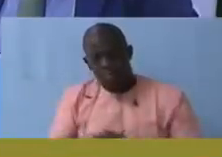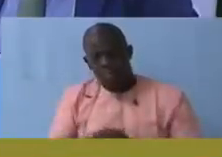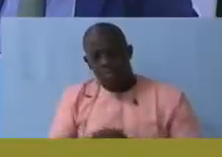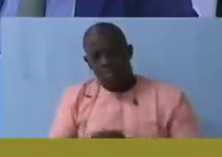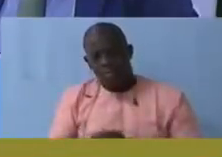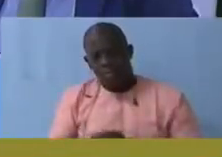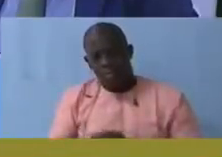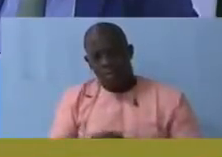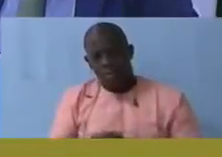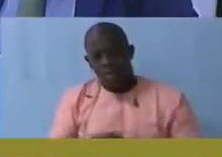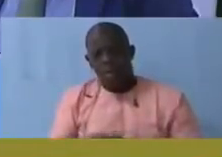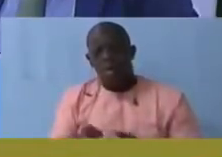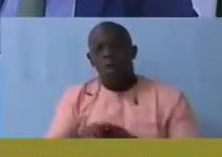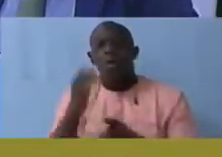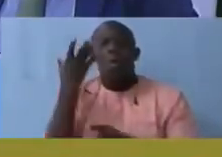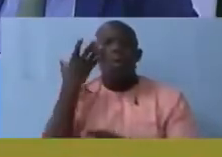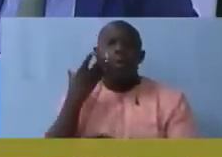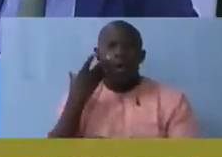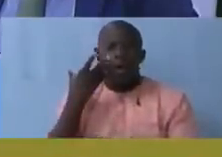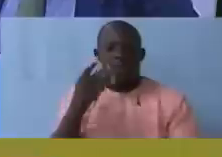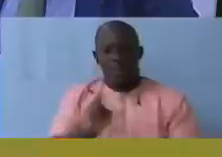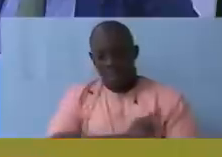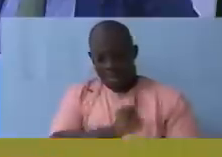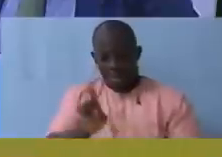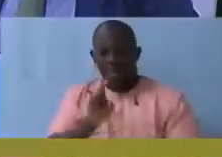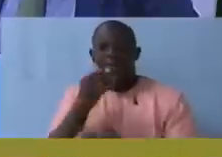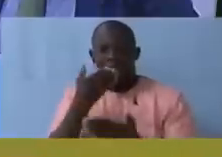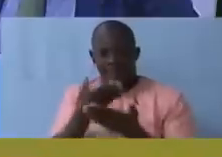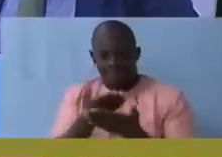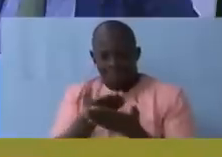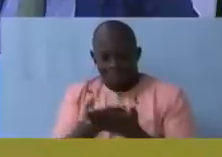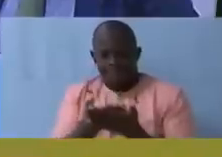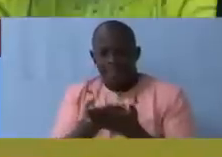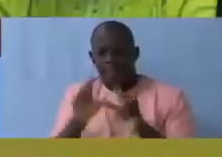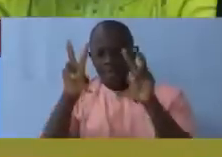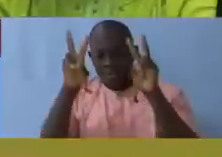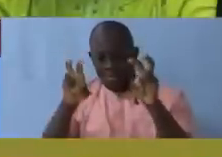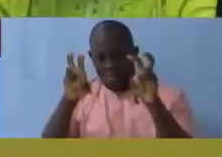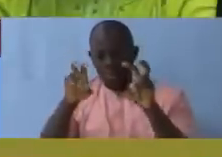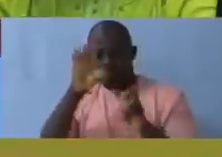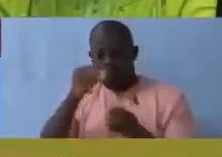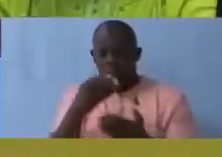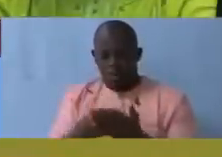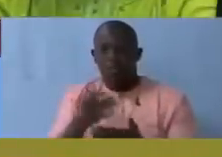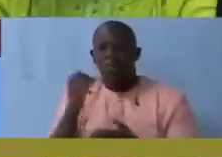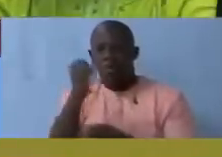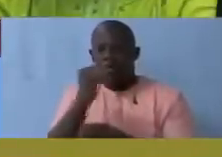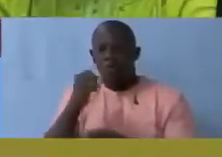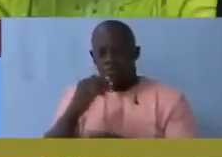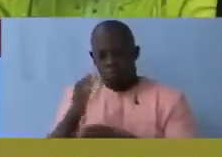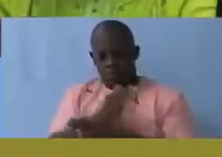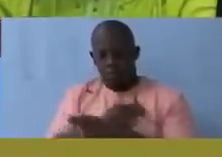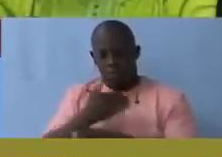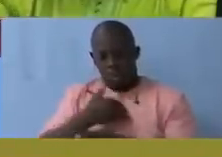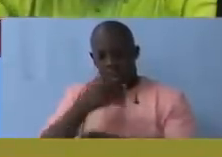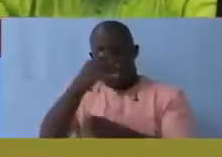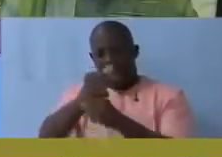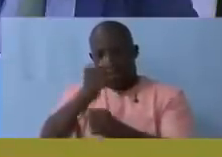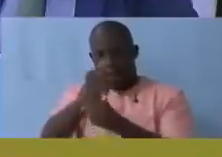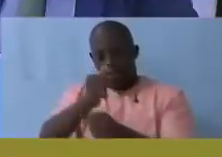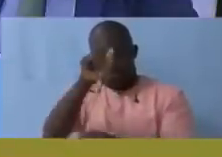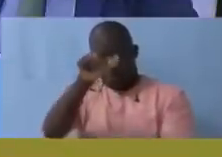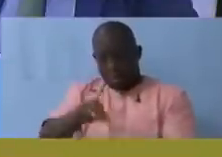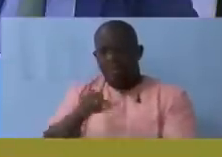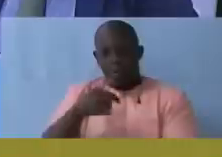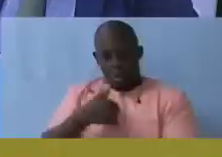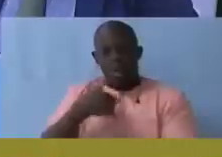When we finished running the test, because I was assisting that laboratory technician man, I know the